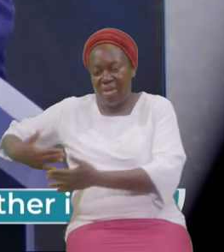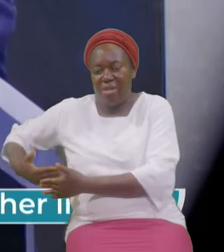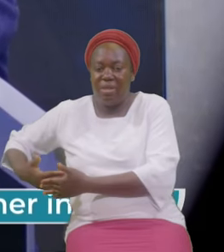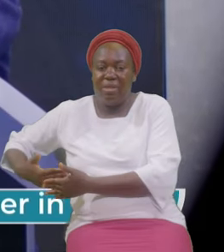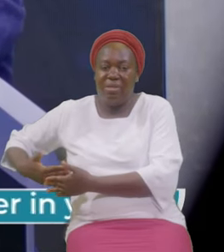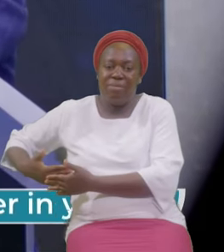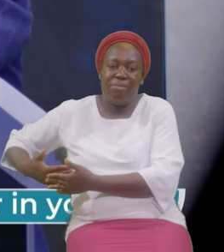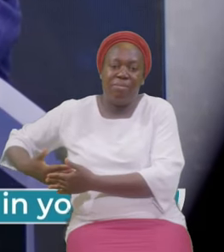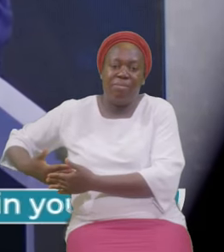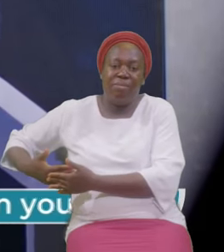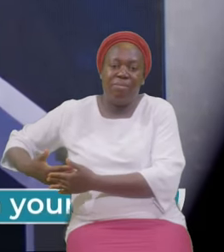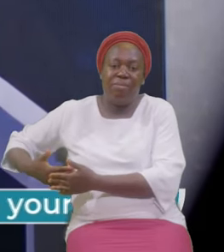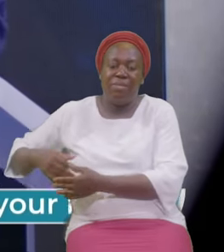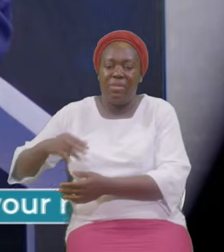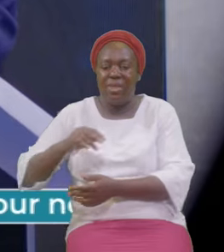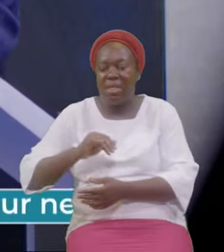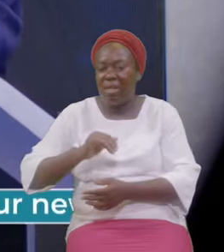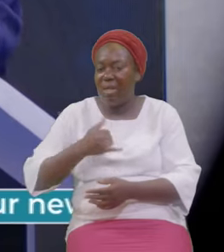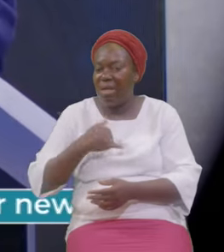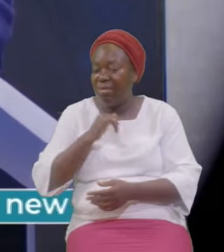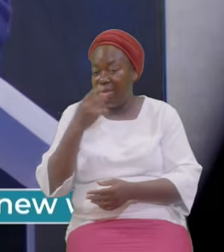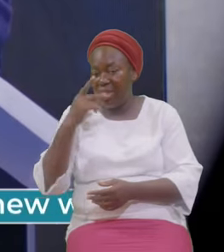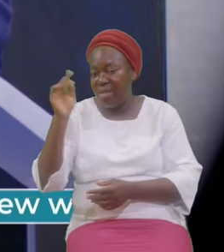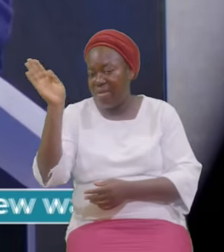I'm here to see the flag.